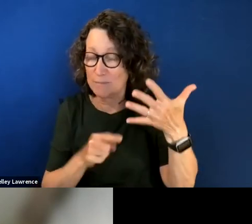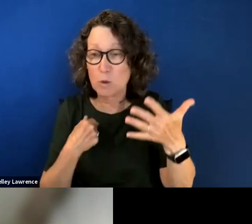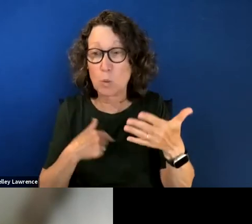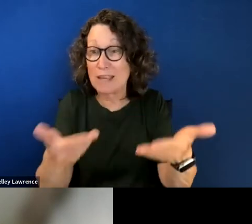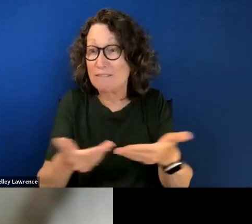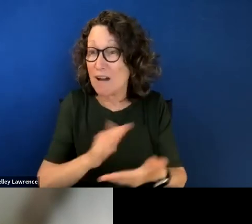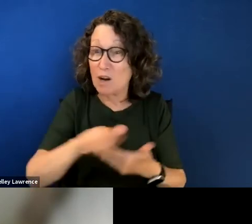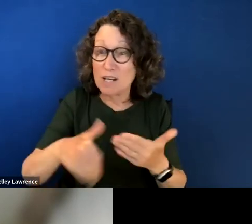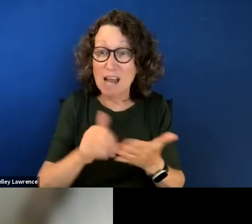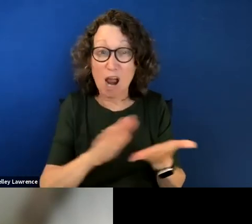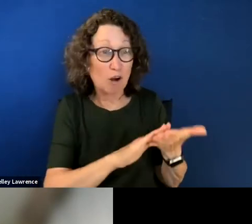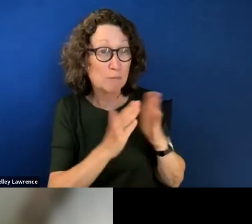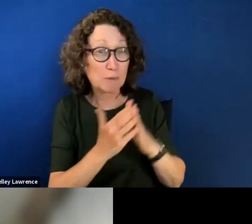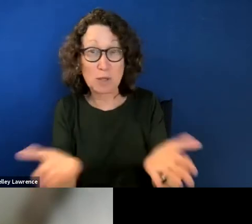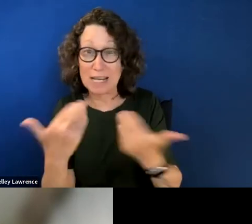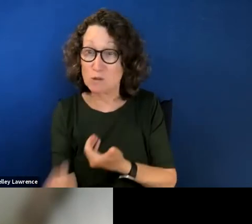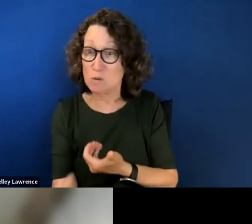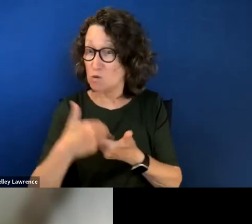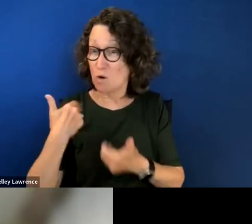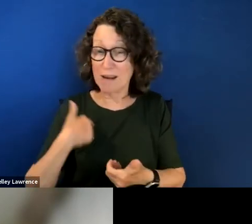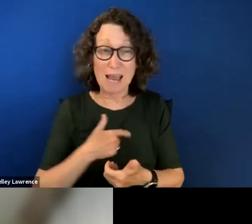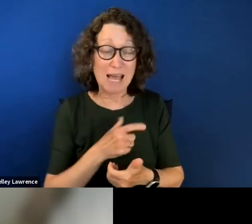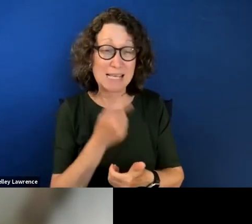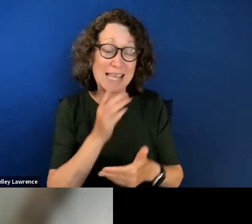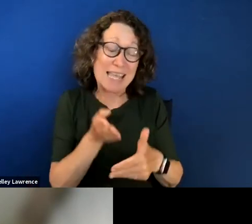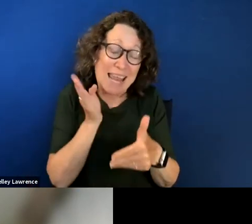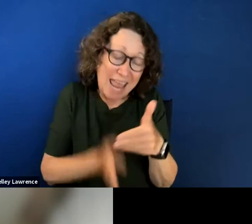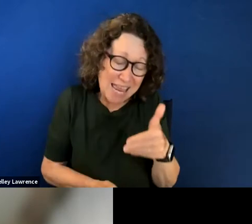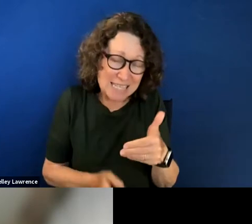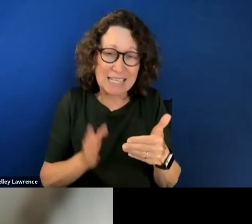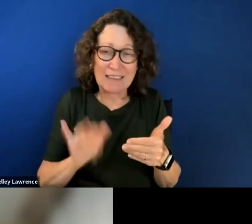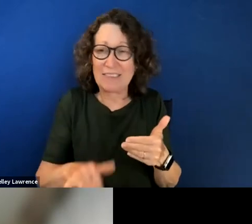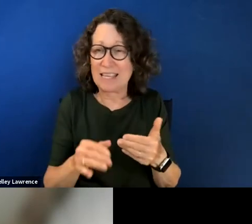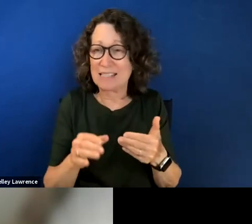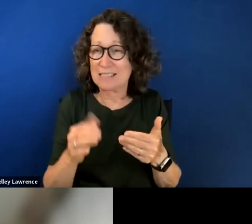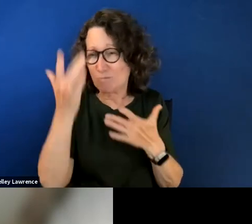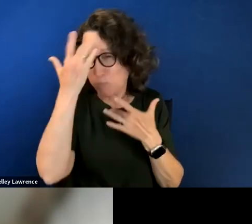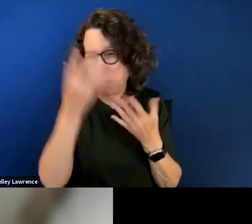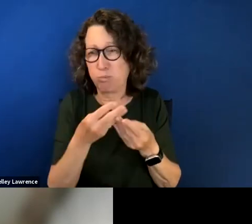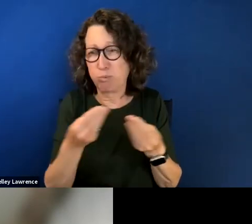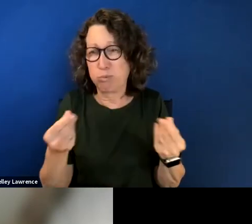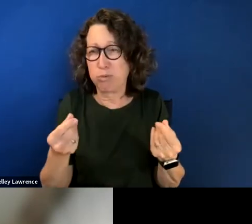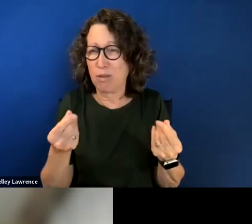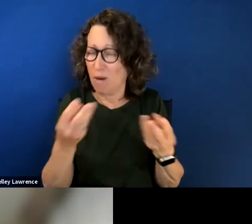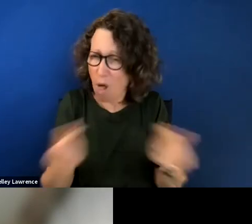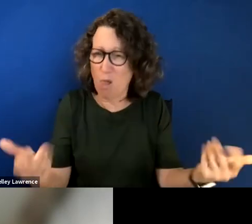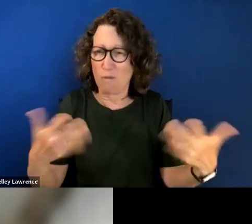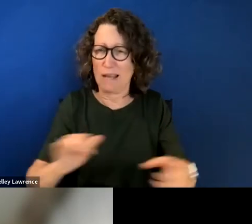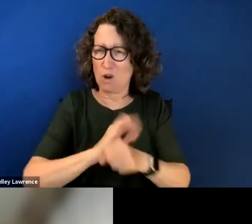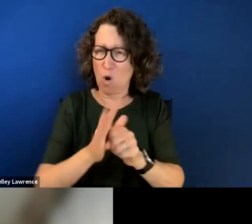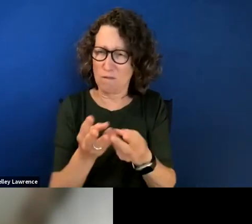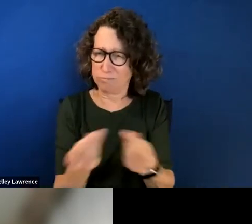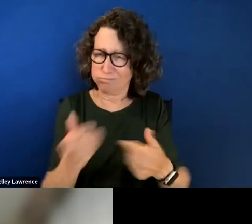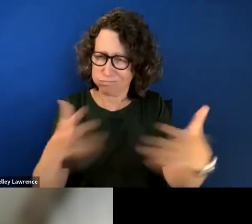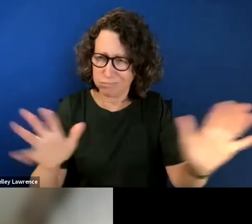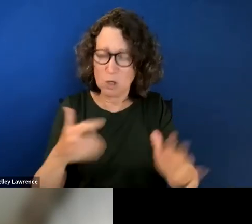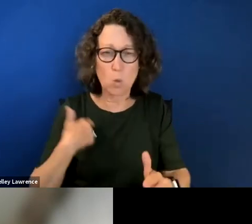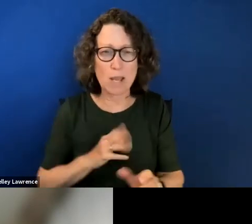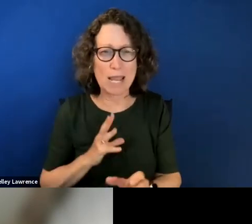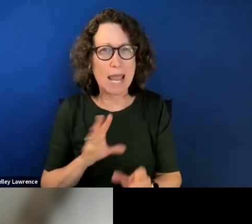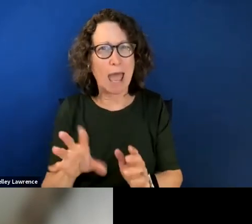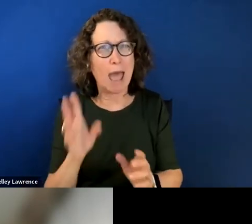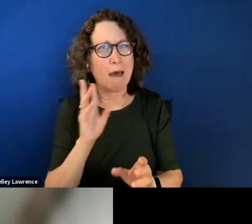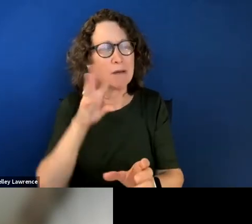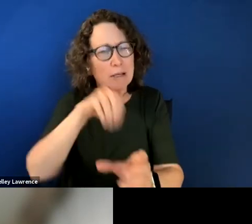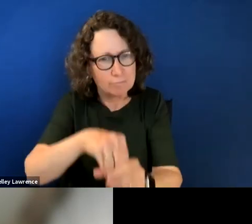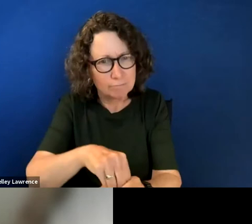our entire community to join us in ending this pandemic once and for all. We have chosen to participate